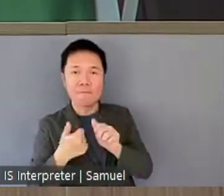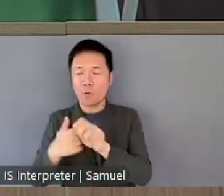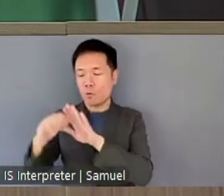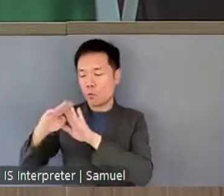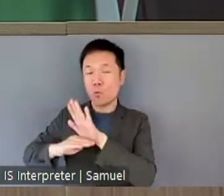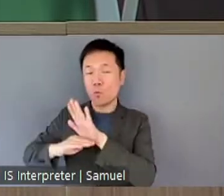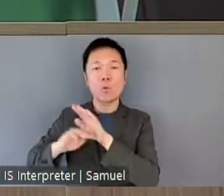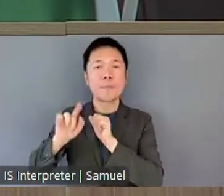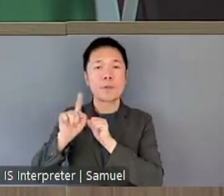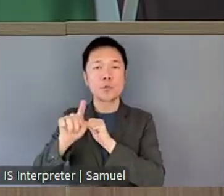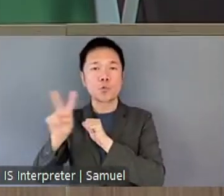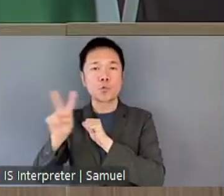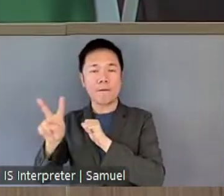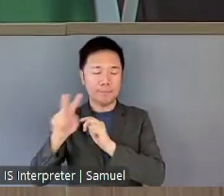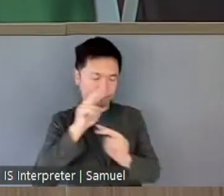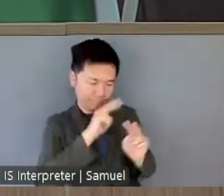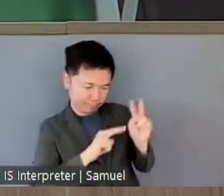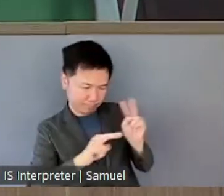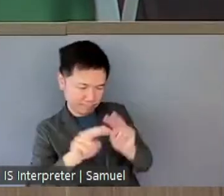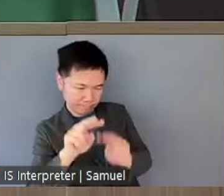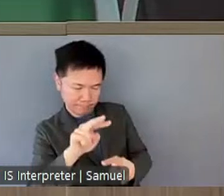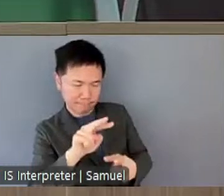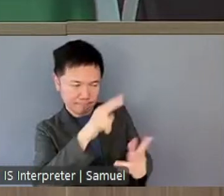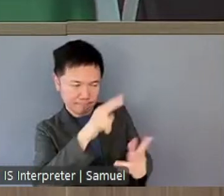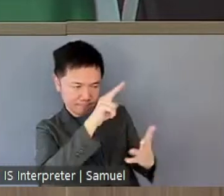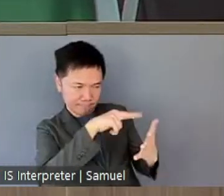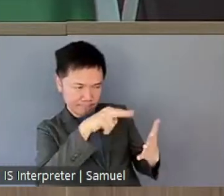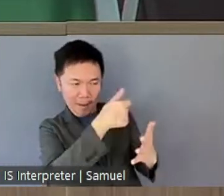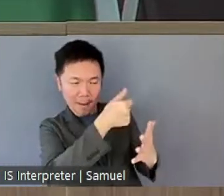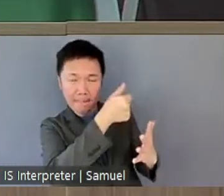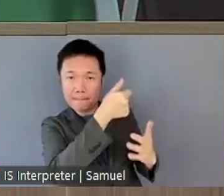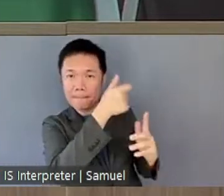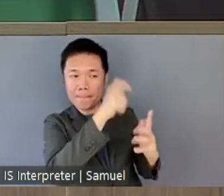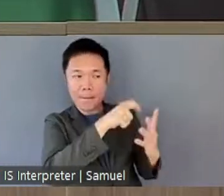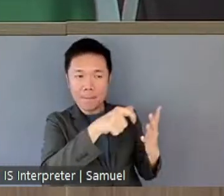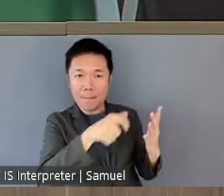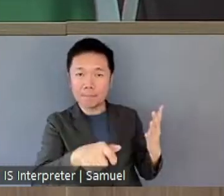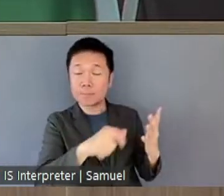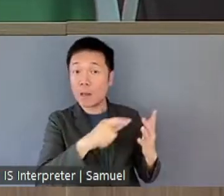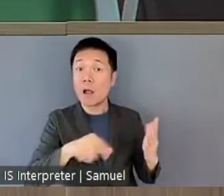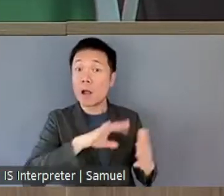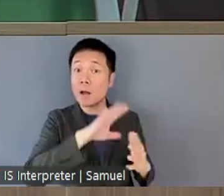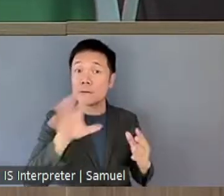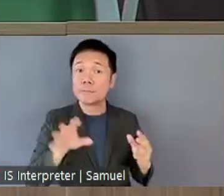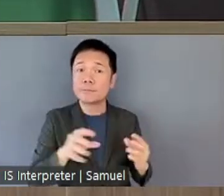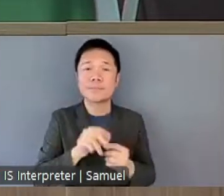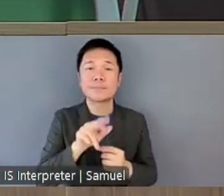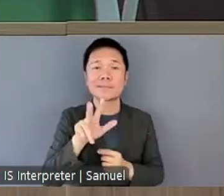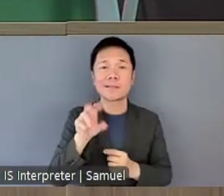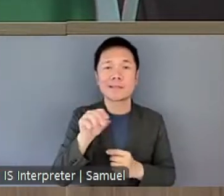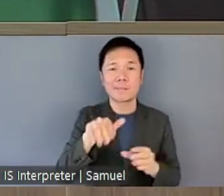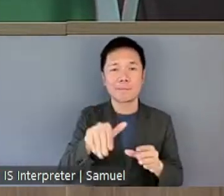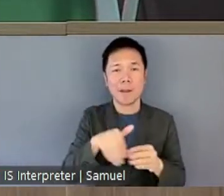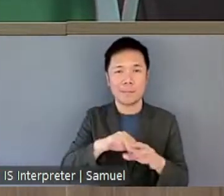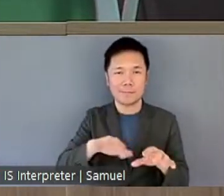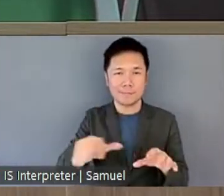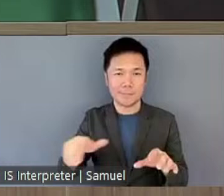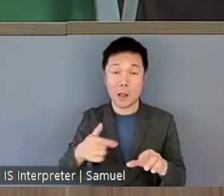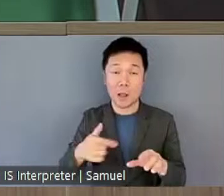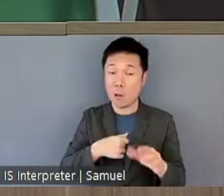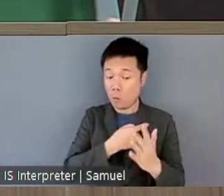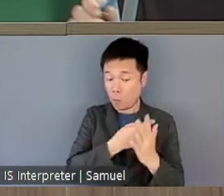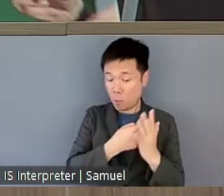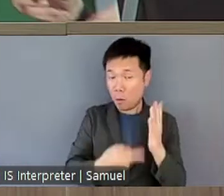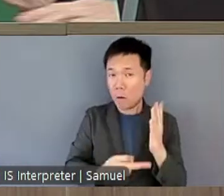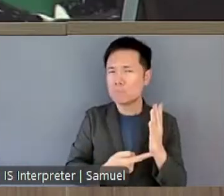Rules of Procedure. The Bureau noted that credentials had been received by a total of 30 member states and